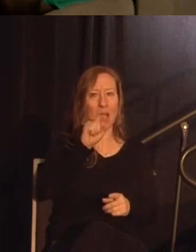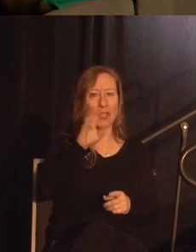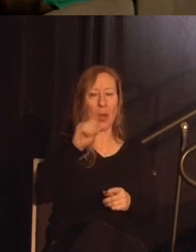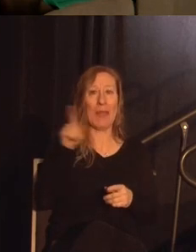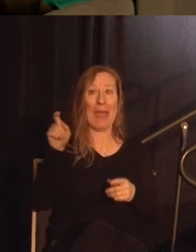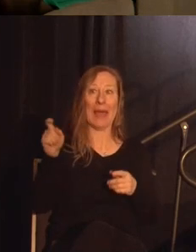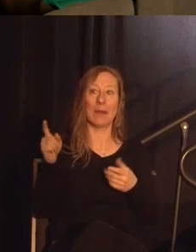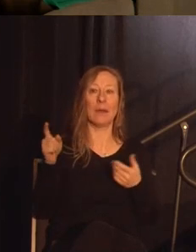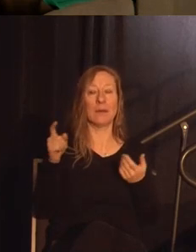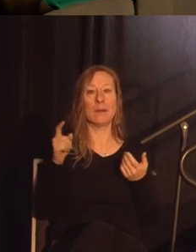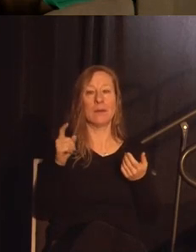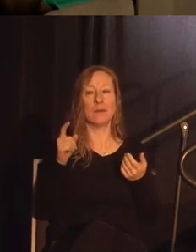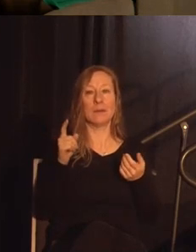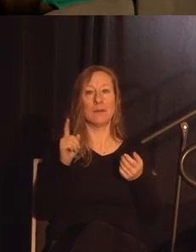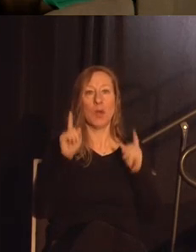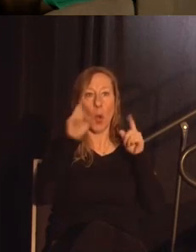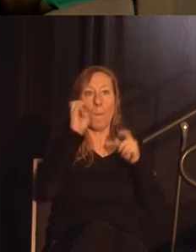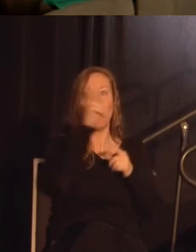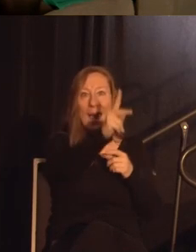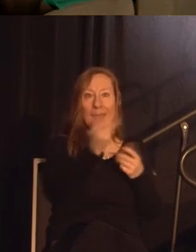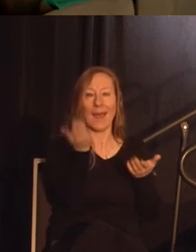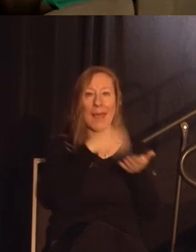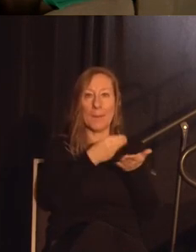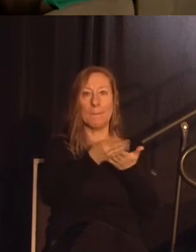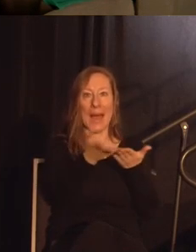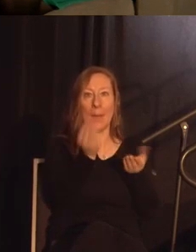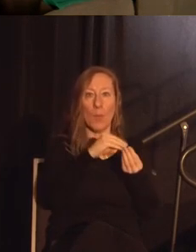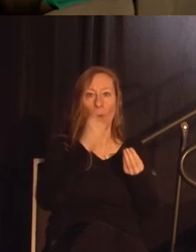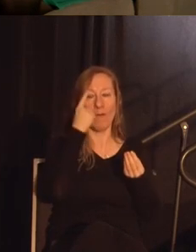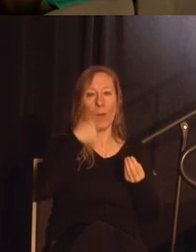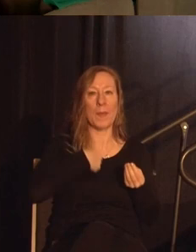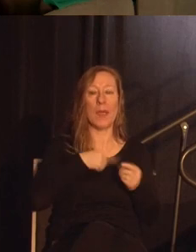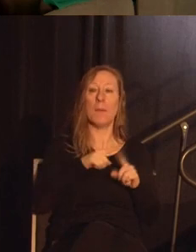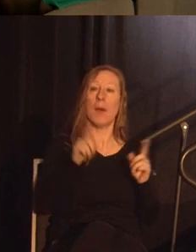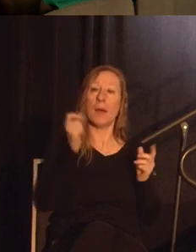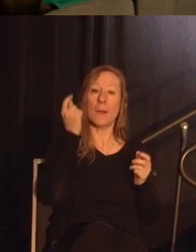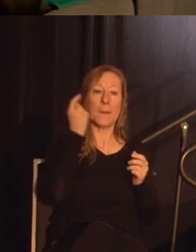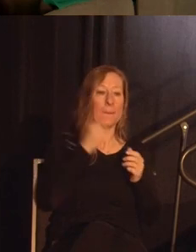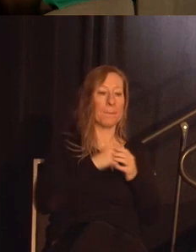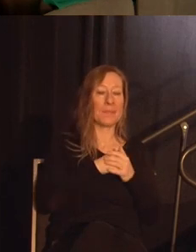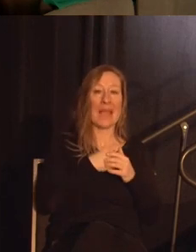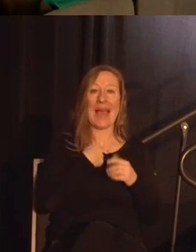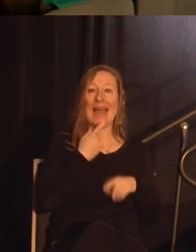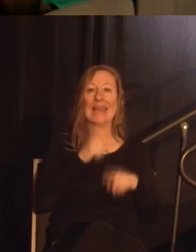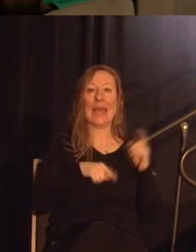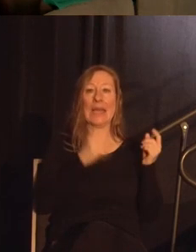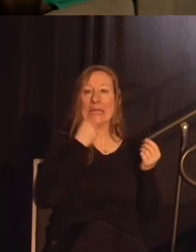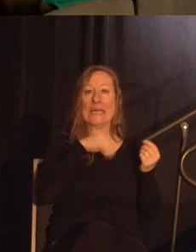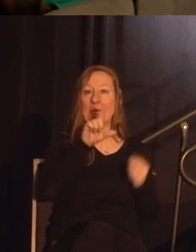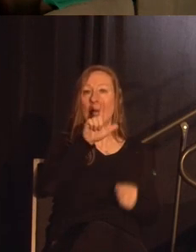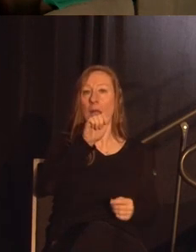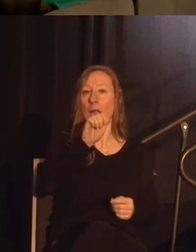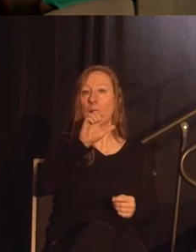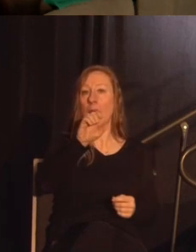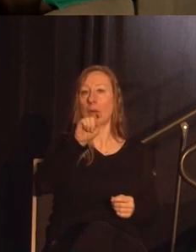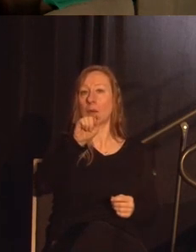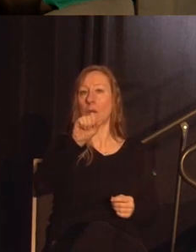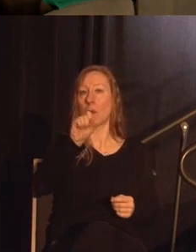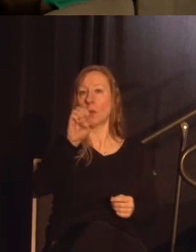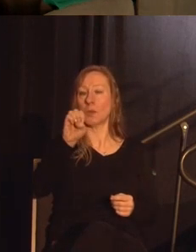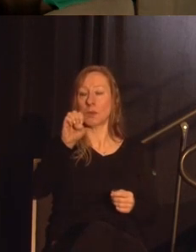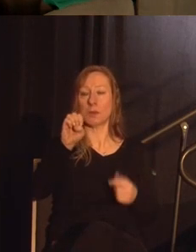go these trips to Costco for me, mostly. But here's the other thing. I am lactose intolerant, I guess. I say this because,